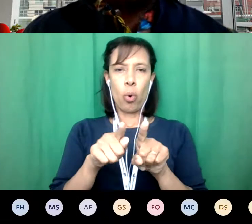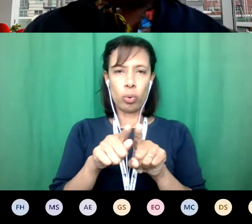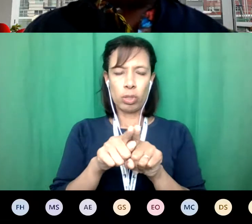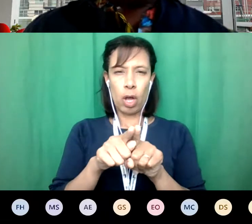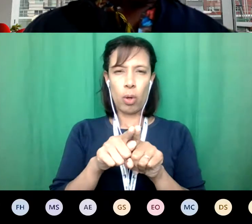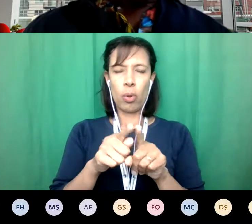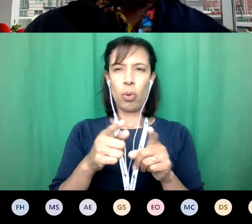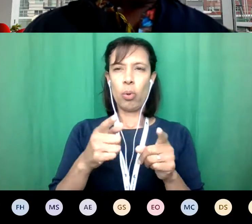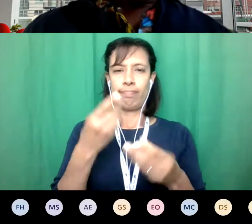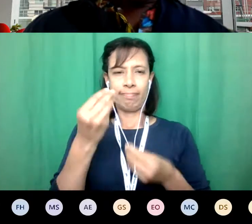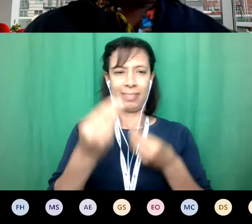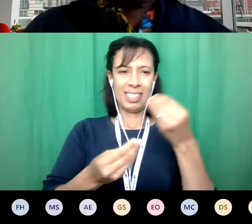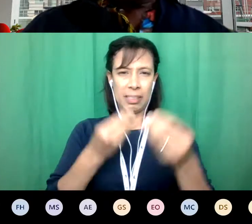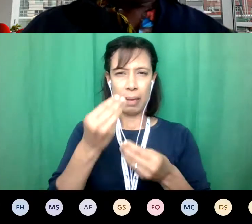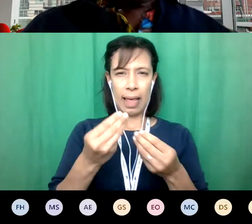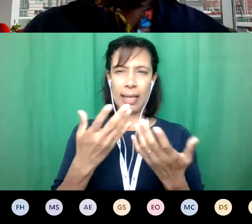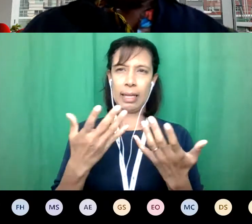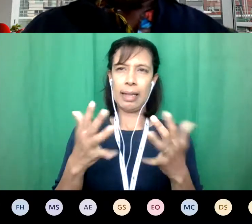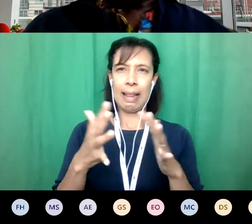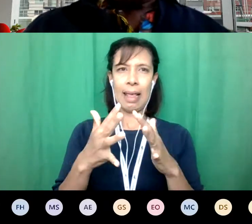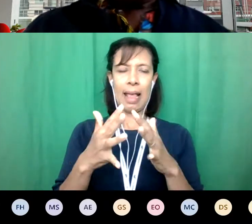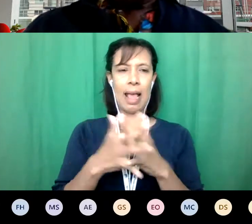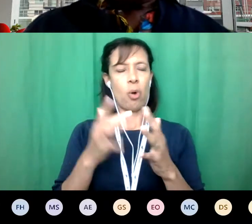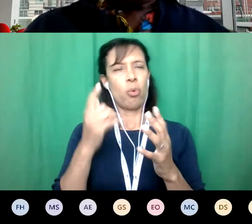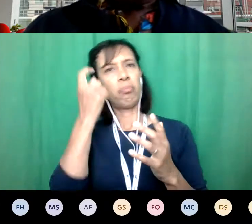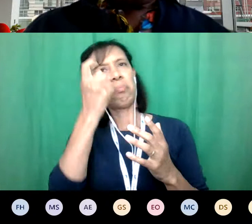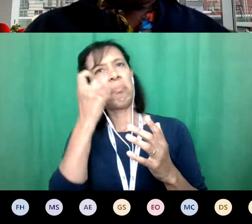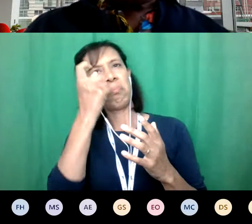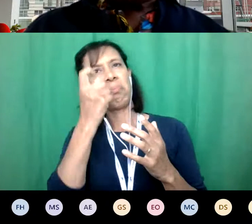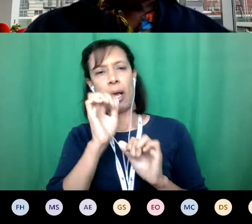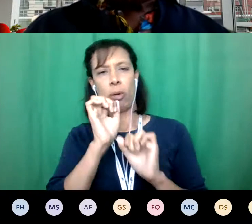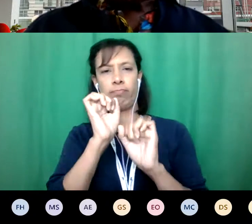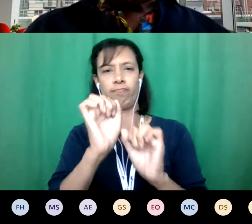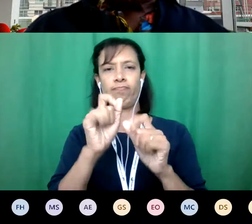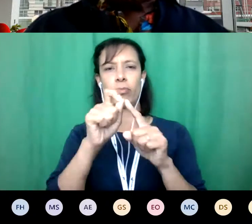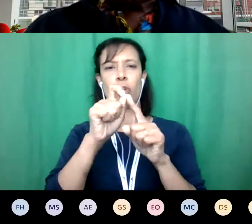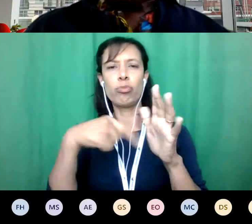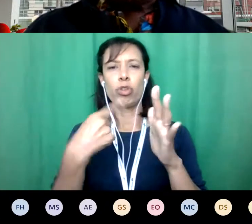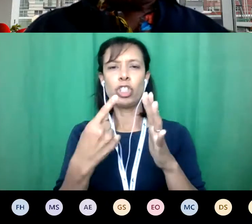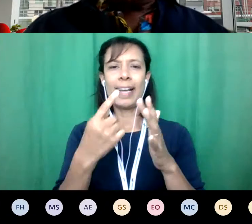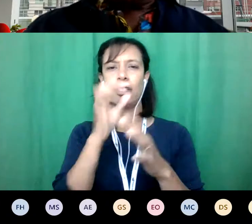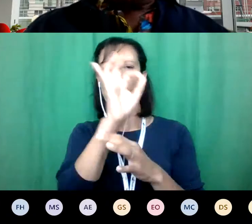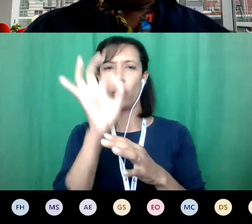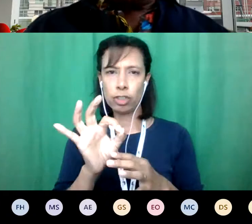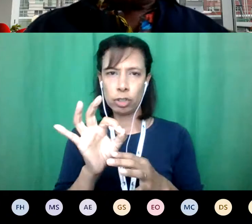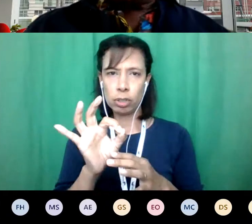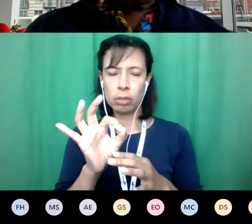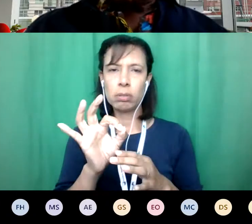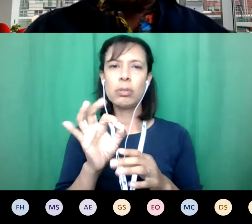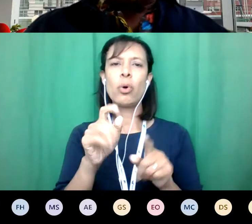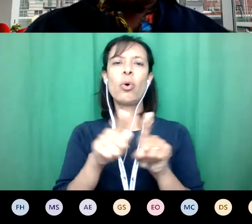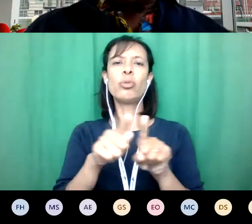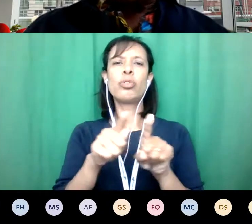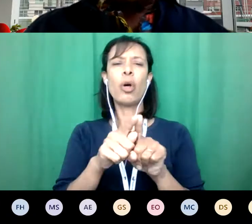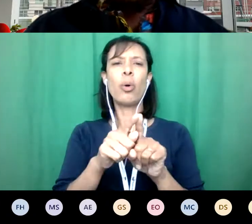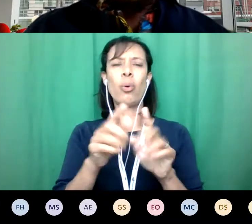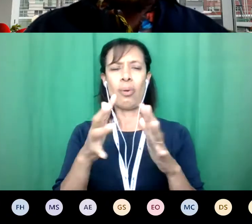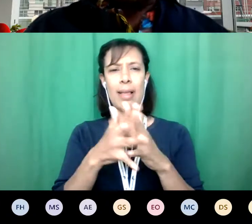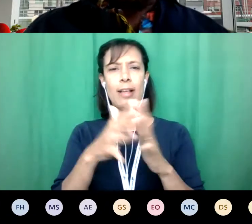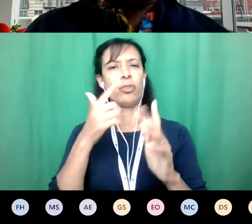question, and I'm going to talk a little bit about how to find literature to support you in your